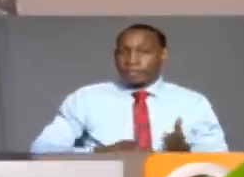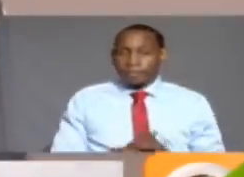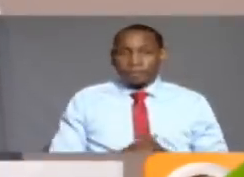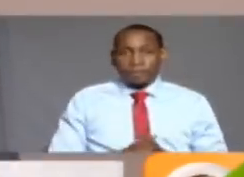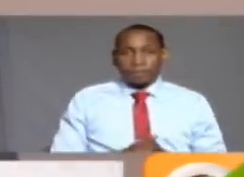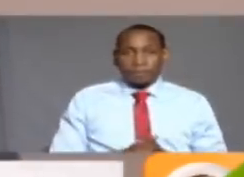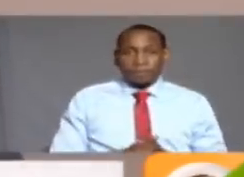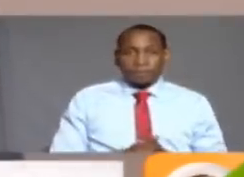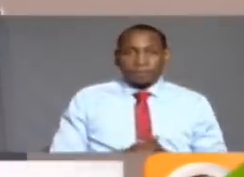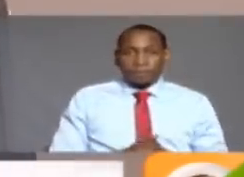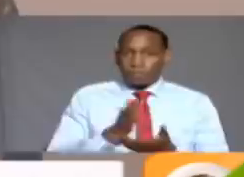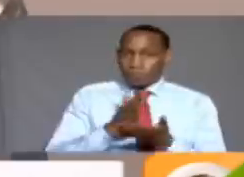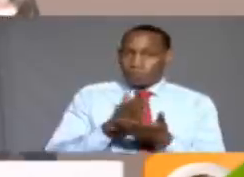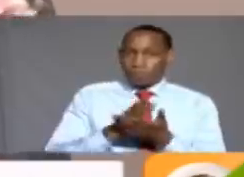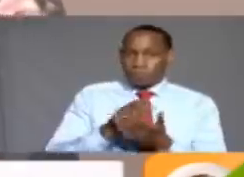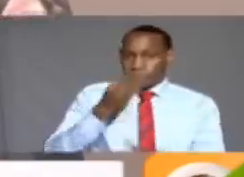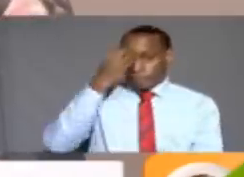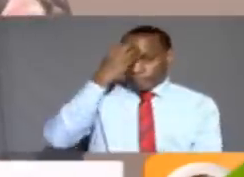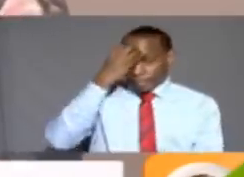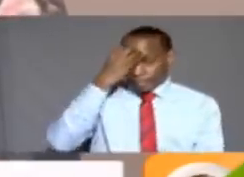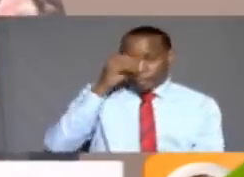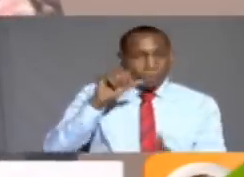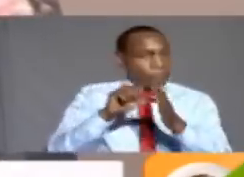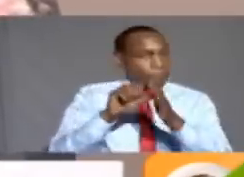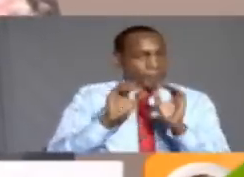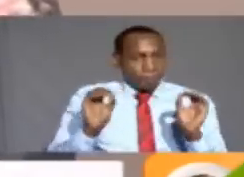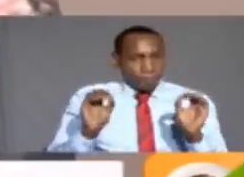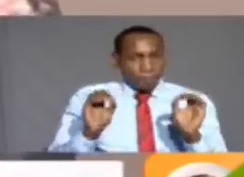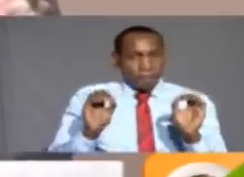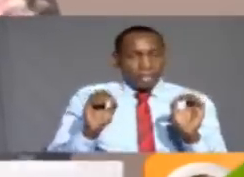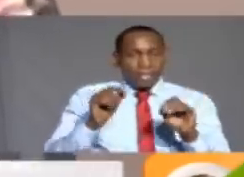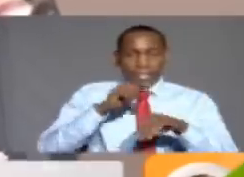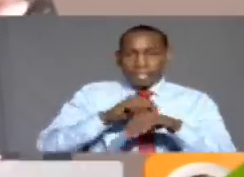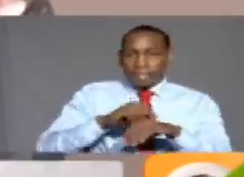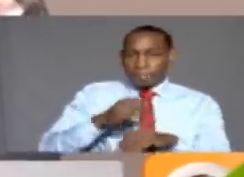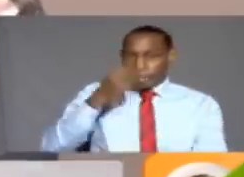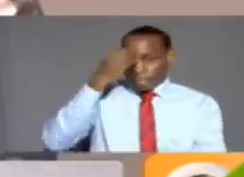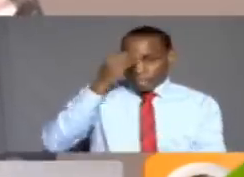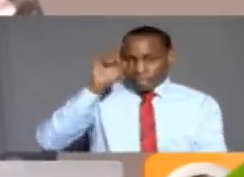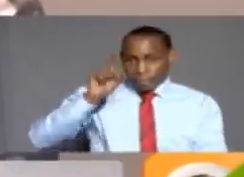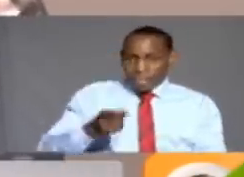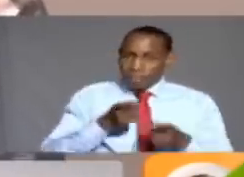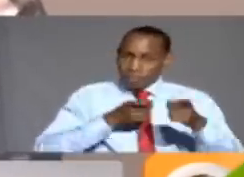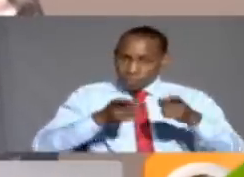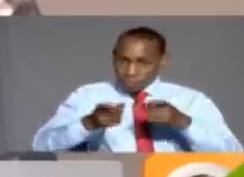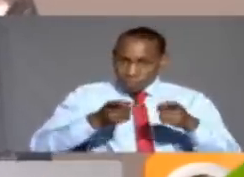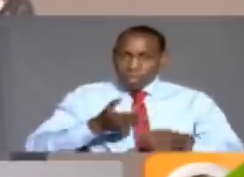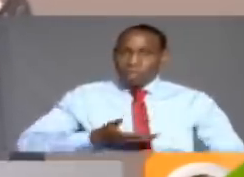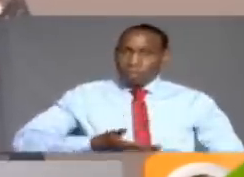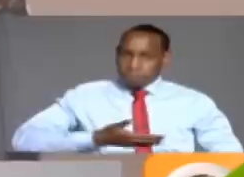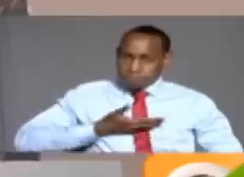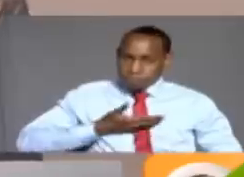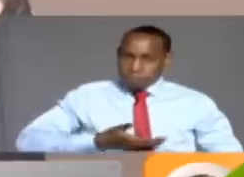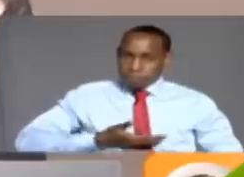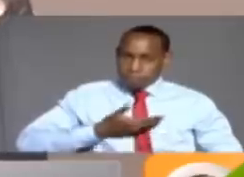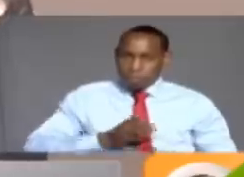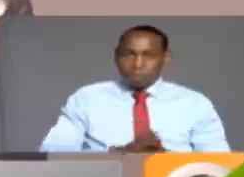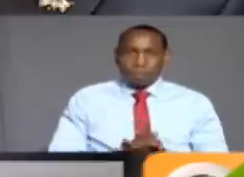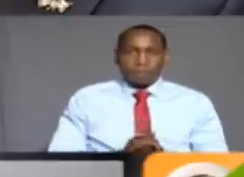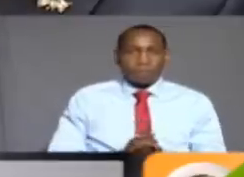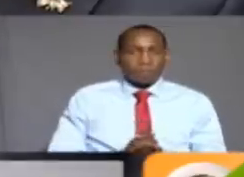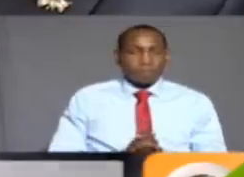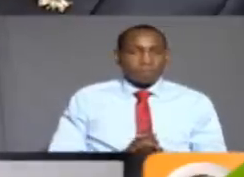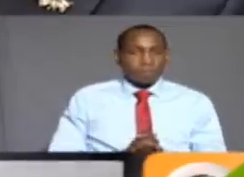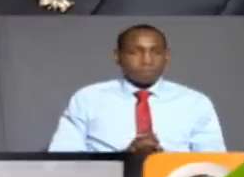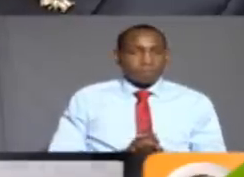I think getting angry, as you say, is okay. But then when you get angry, you have to manage that. And then the things that you come out and say. You're